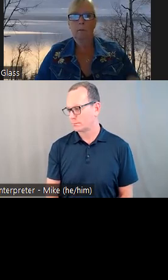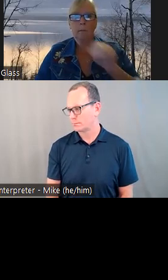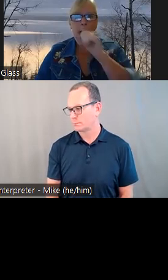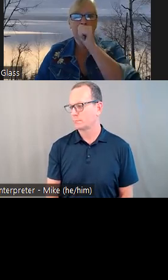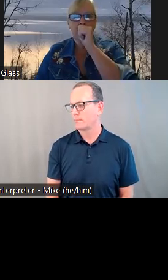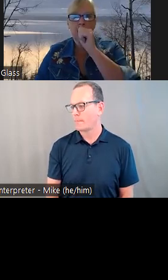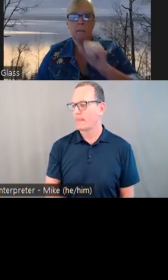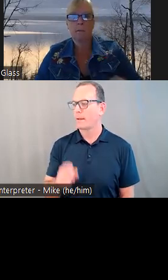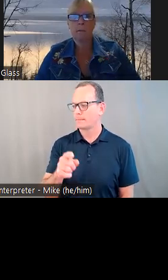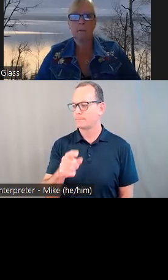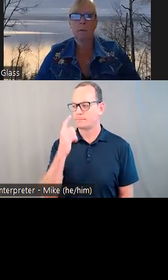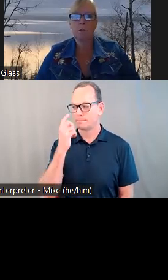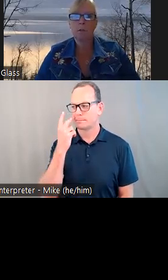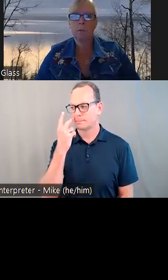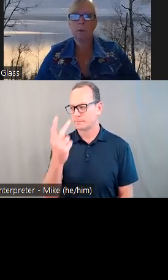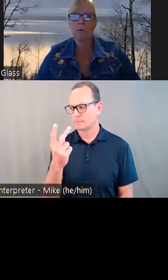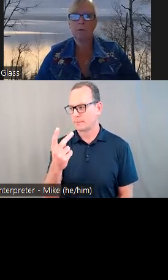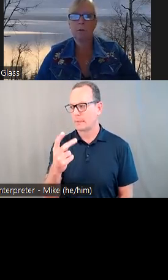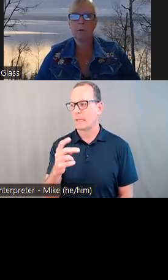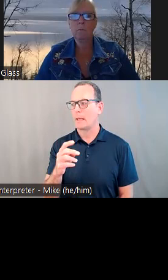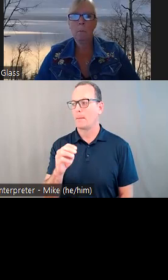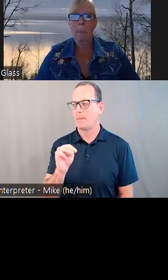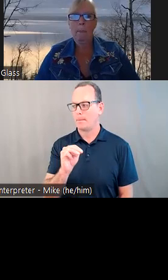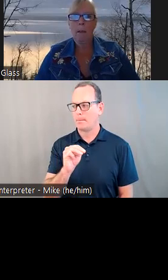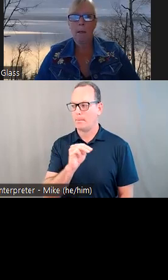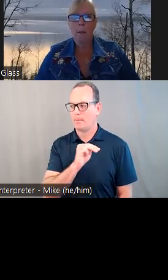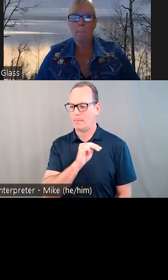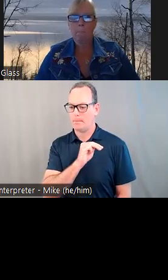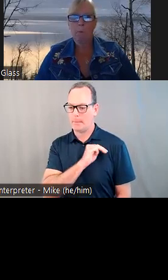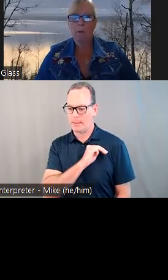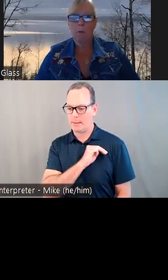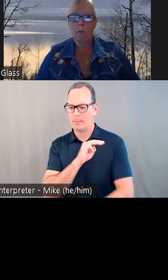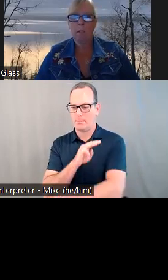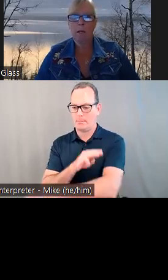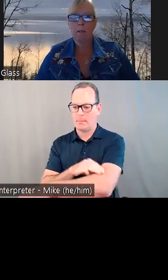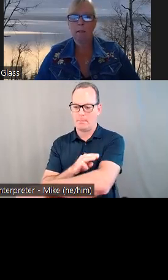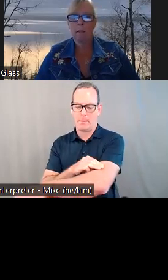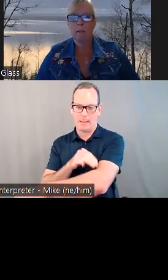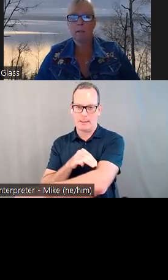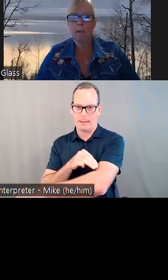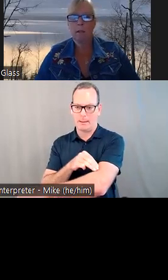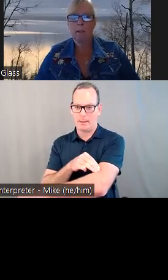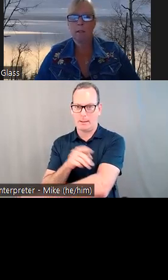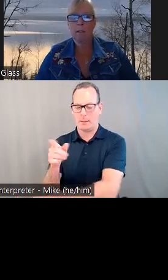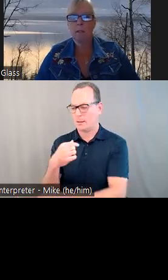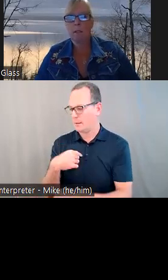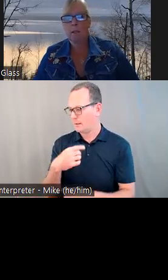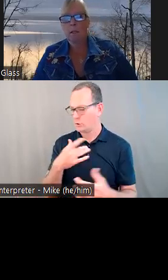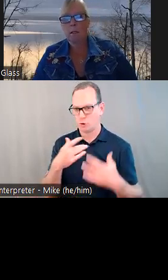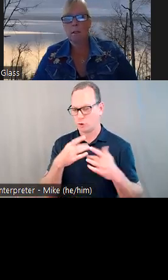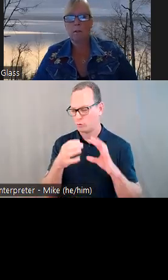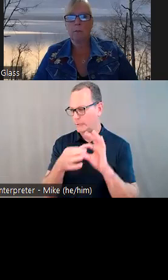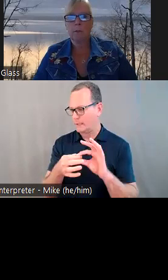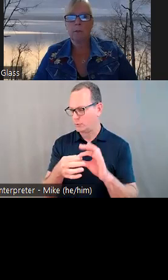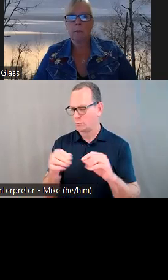Okay, Maggie has a question about her view. So I'm going to ask and let Stacy